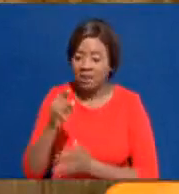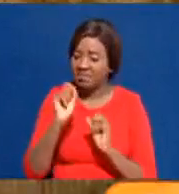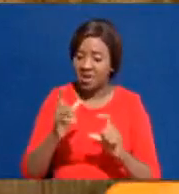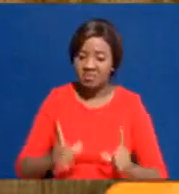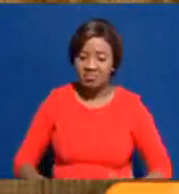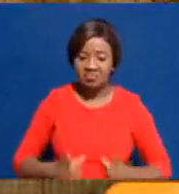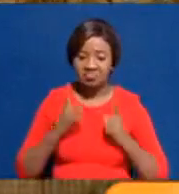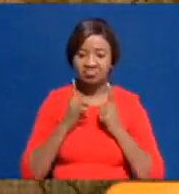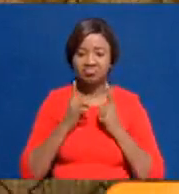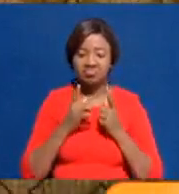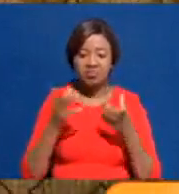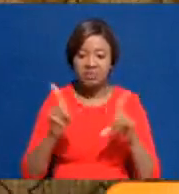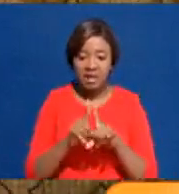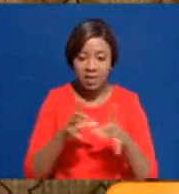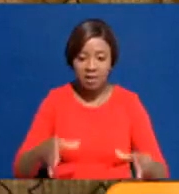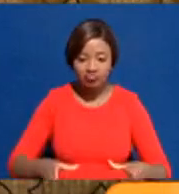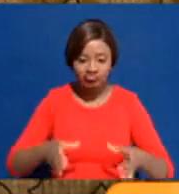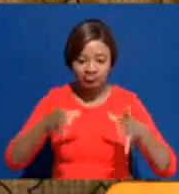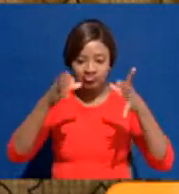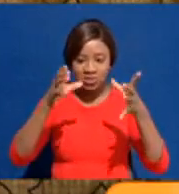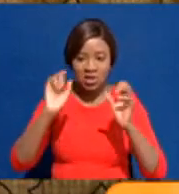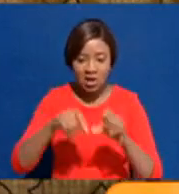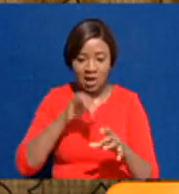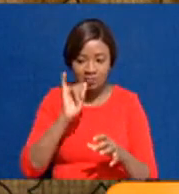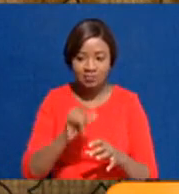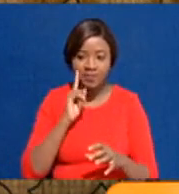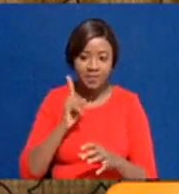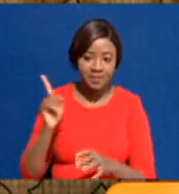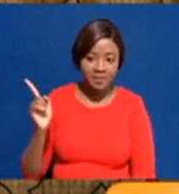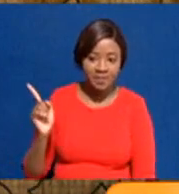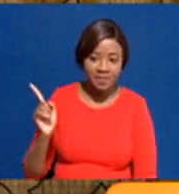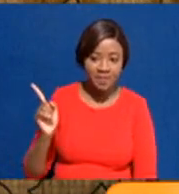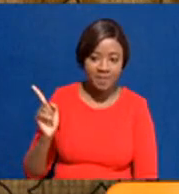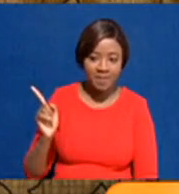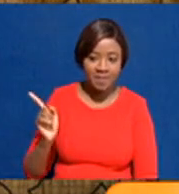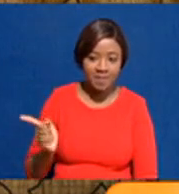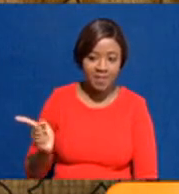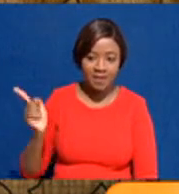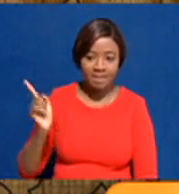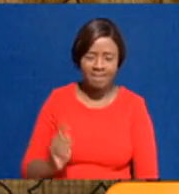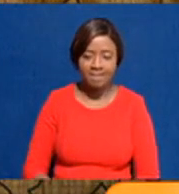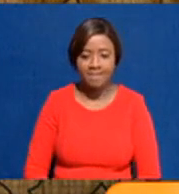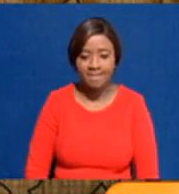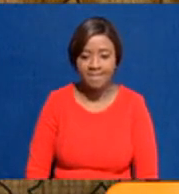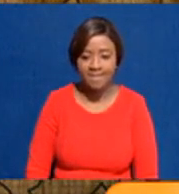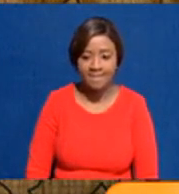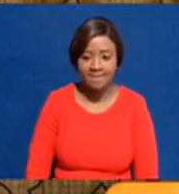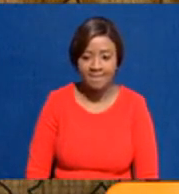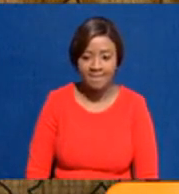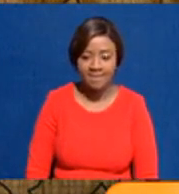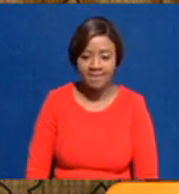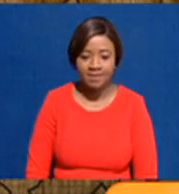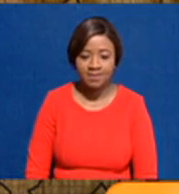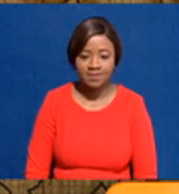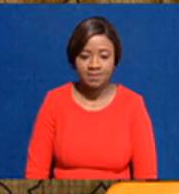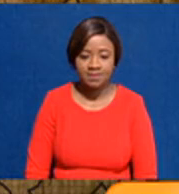in man-made containers such as jerrycans, tires, sewers, underground tanks, and generally polluted environments, making